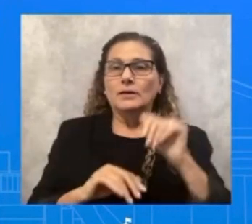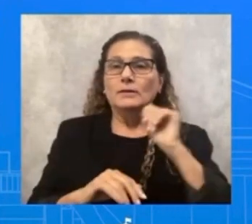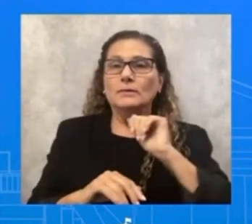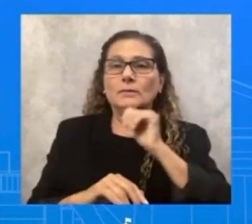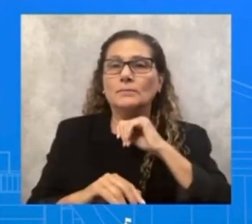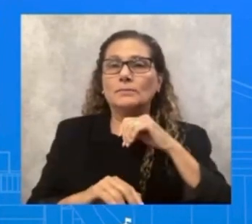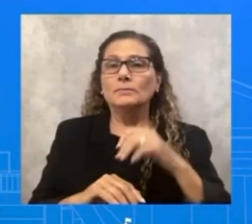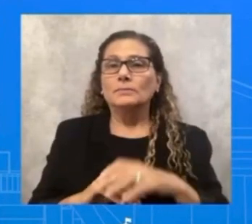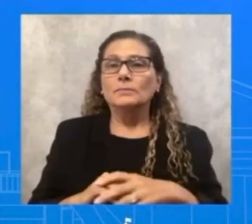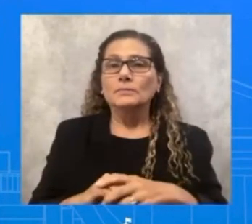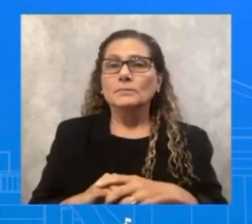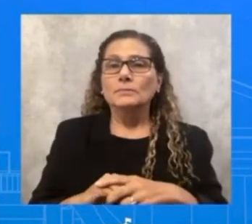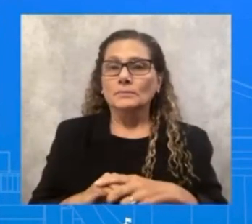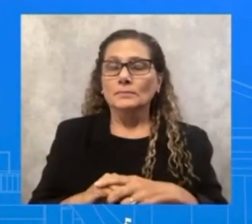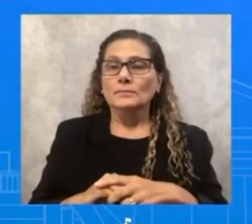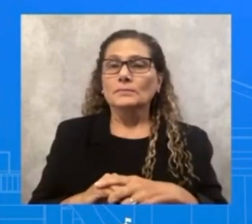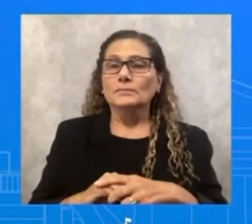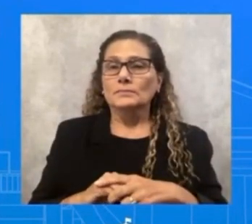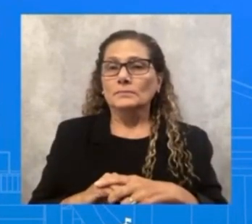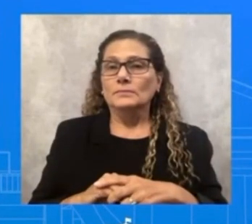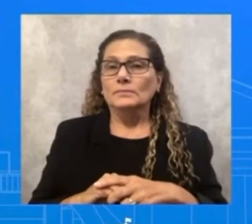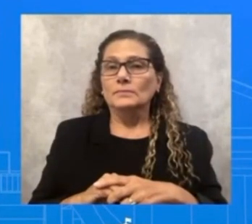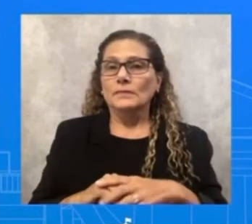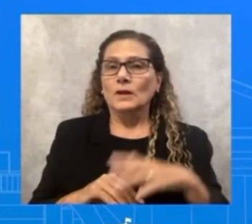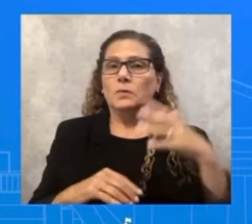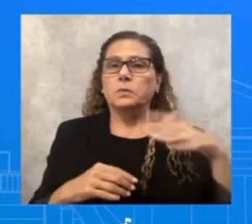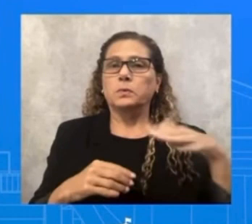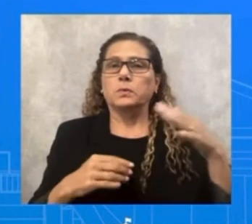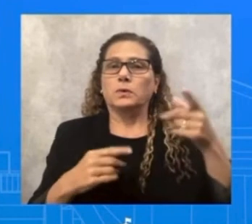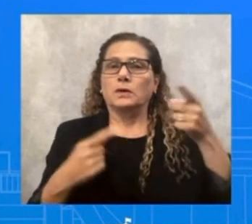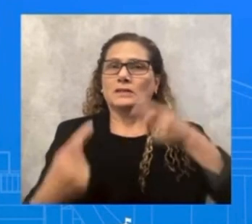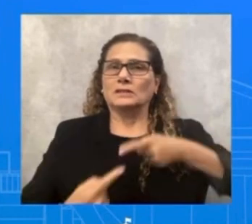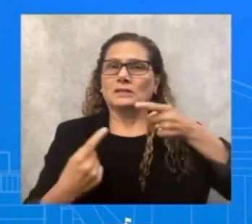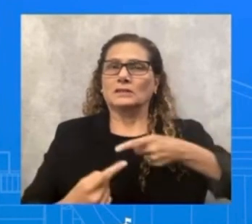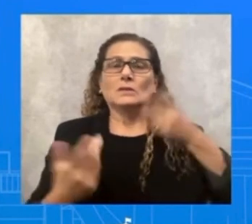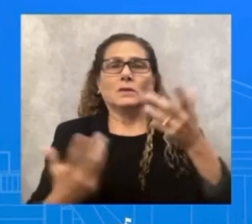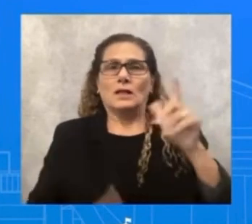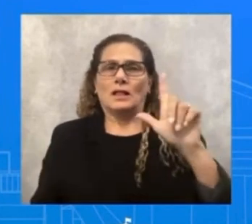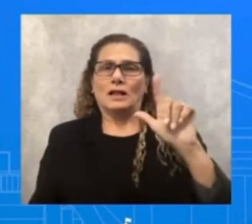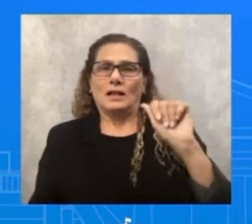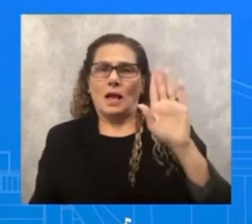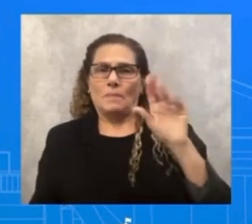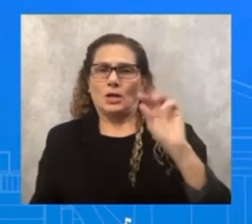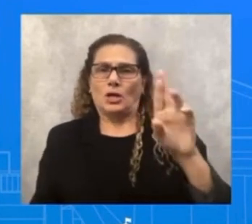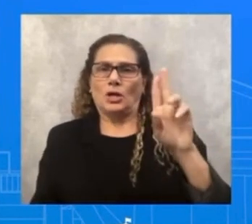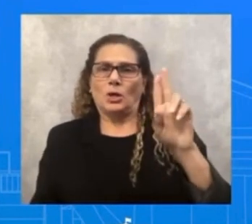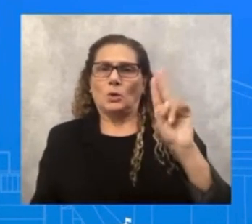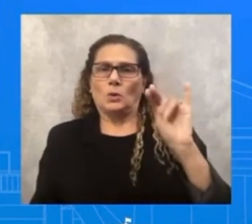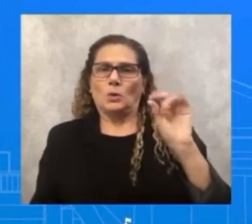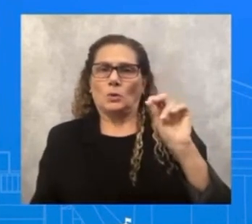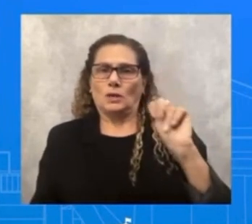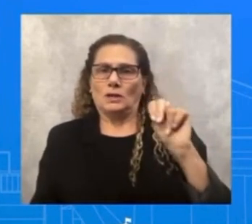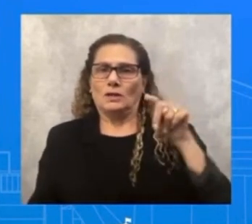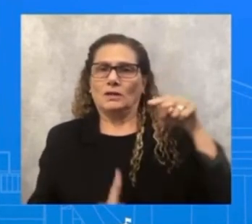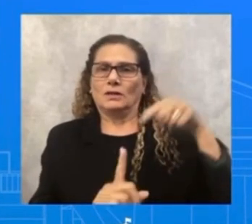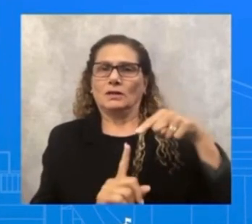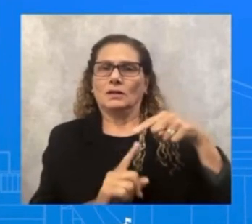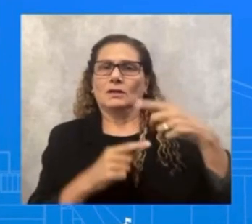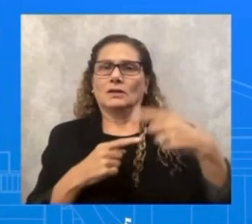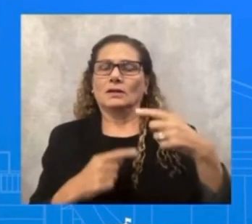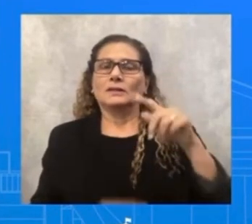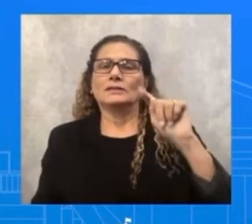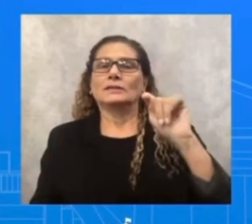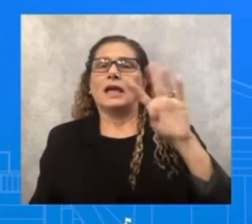union, which petitioning Congress to block visa for Taiwanese engineers. In Michigan, locals are protesting on the Chinese